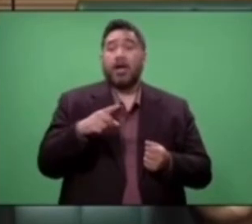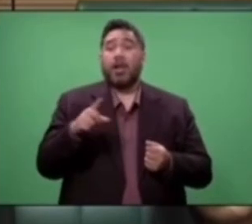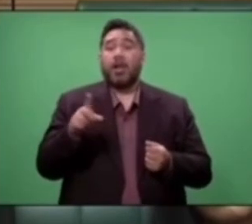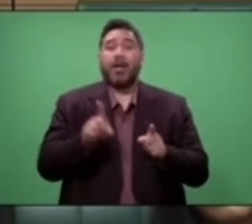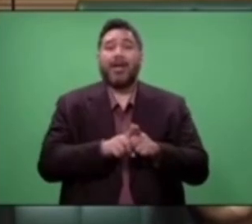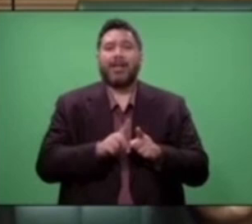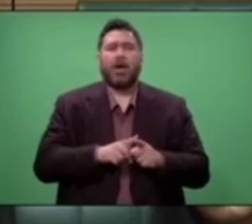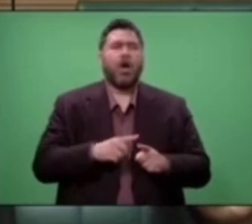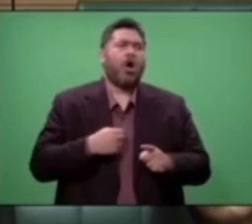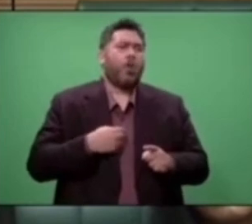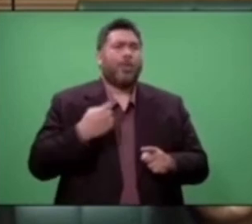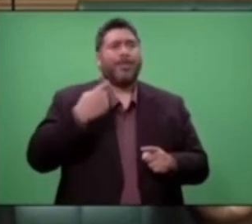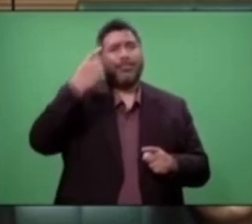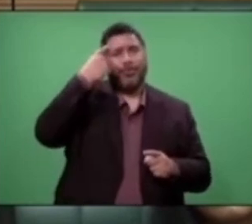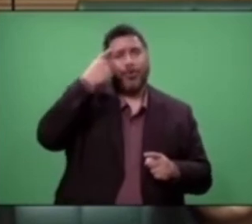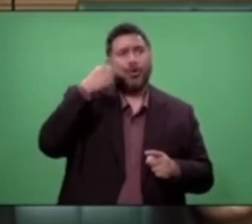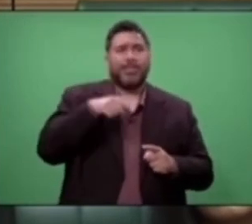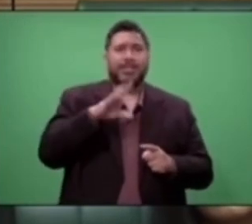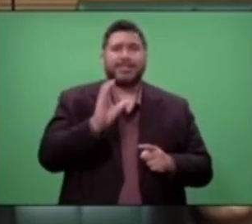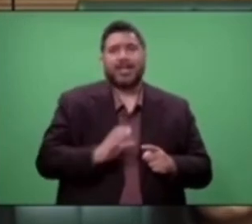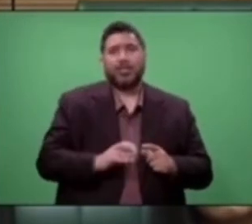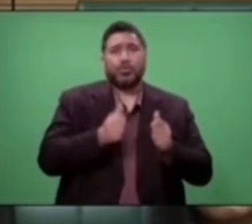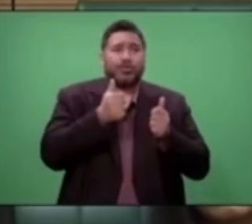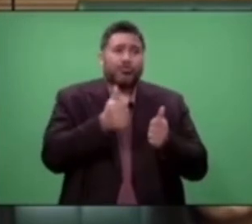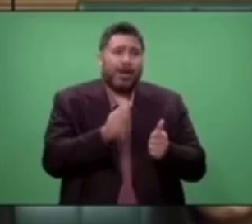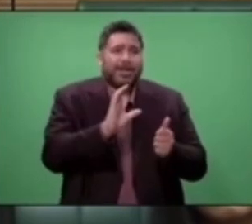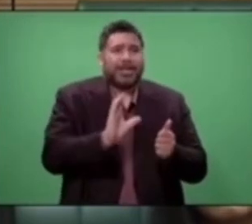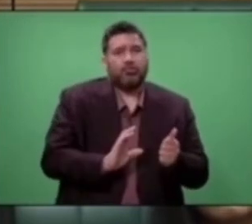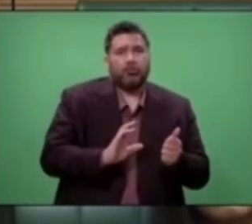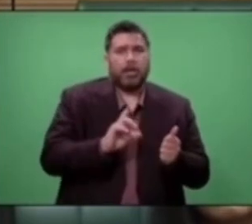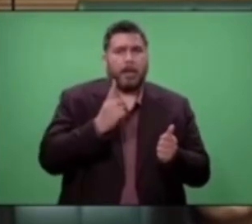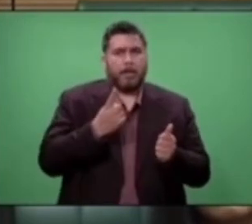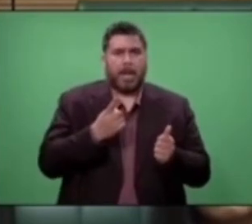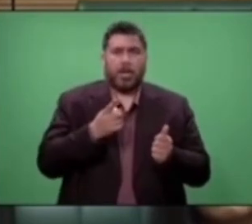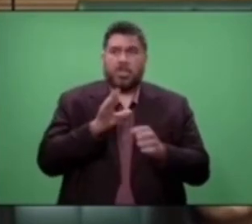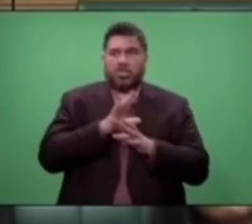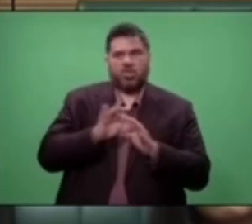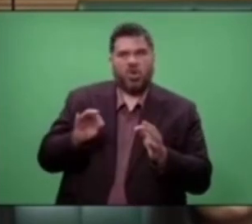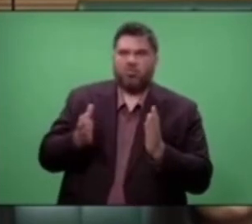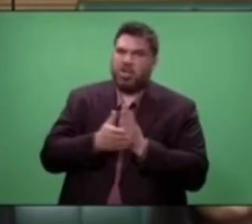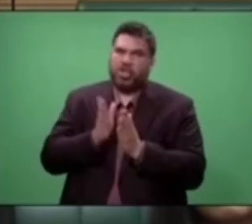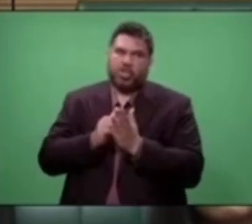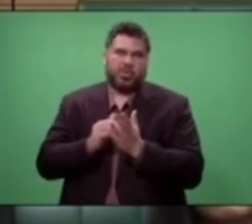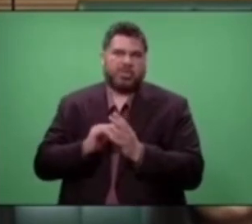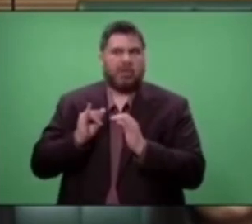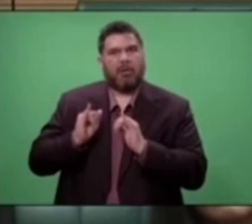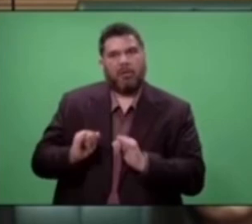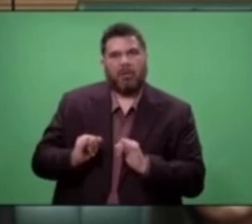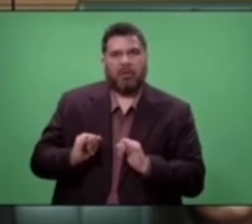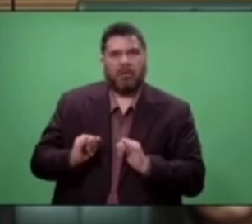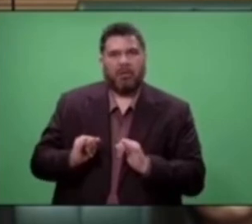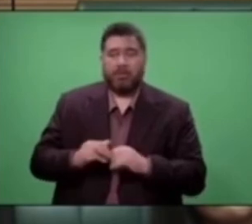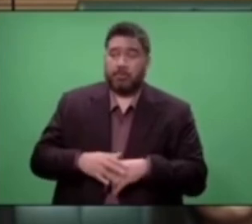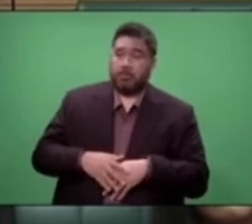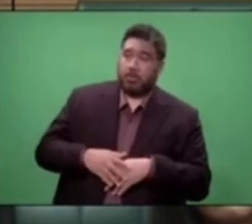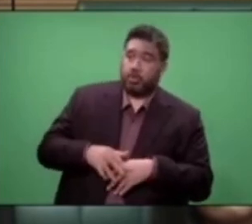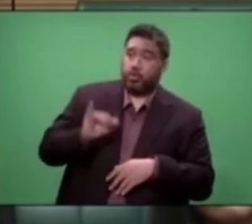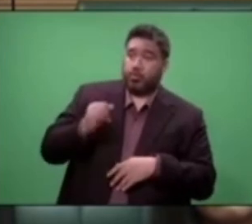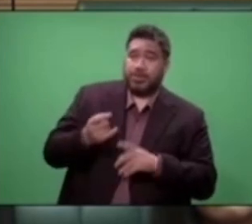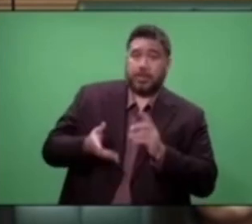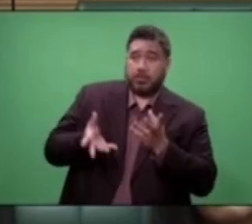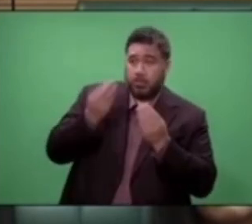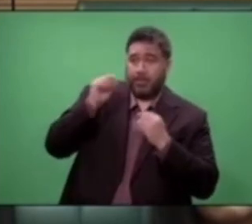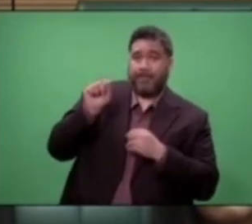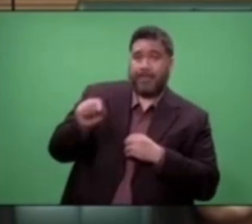could possibly do this, it's such a privileged statement. Māori, for way too long, have